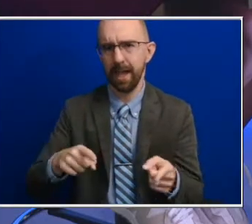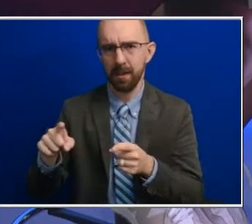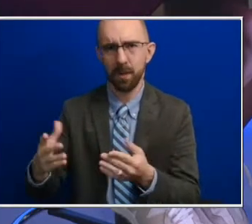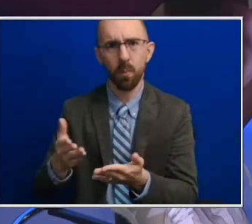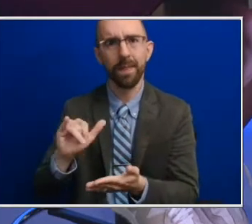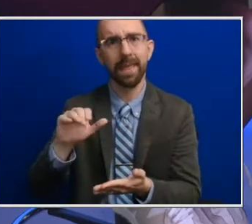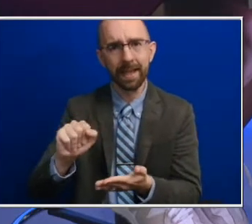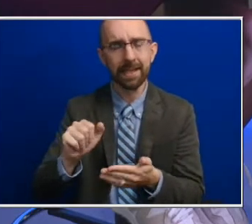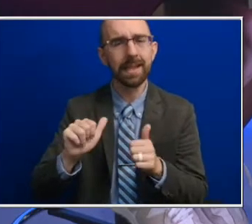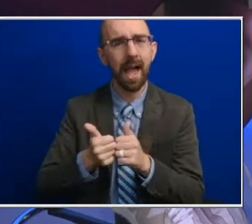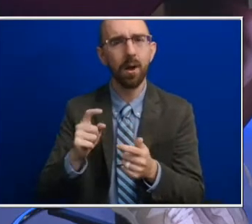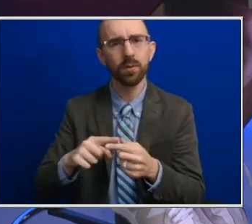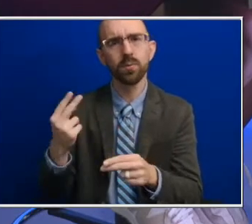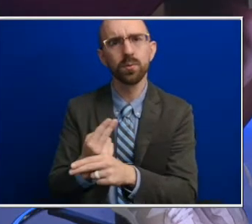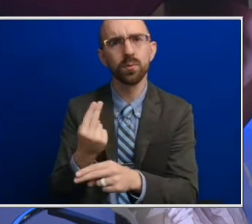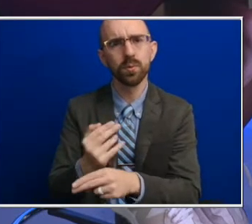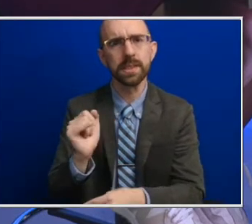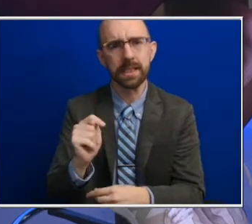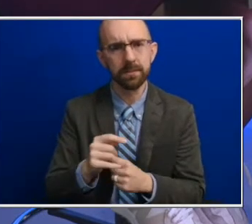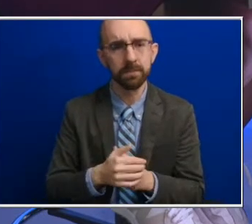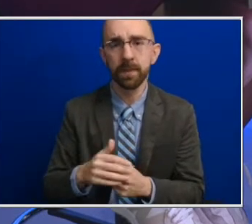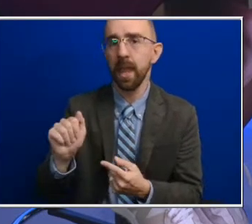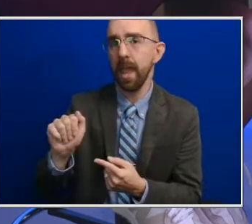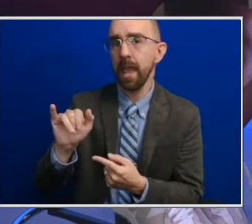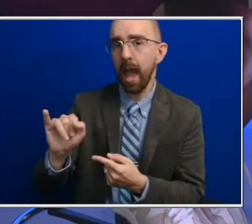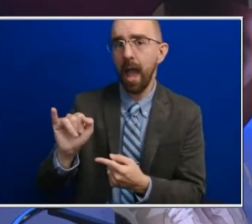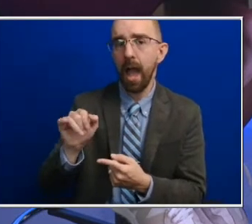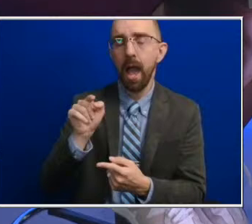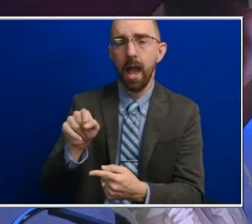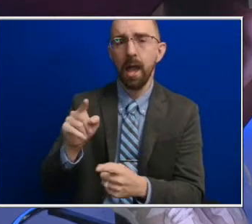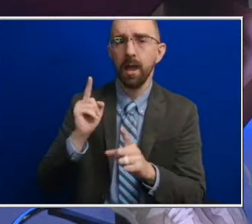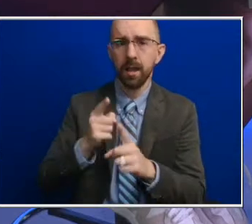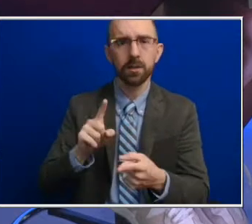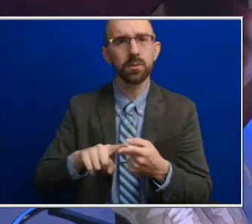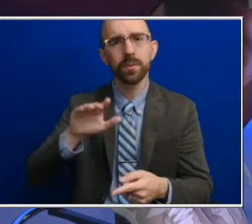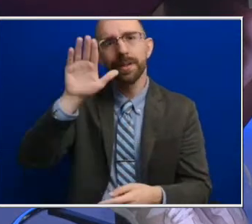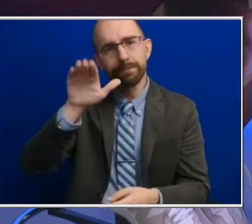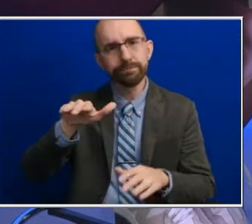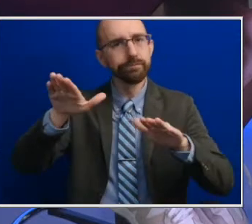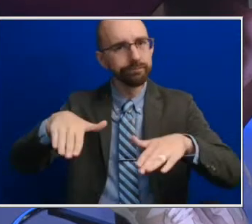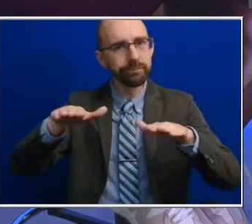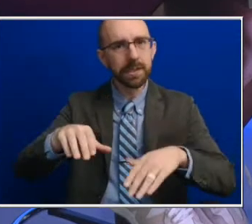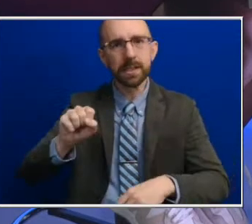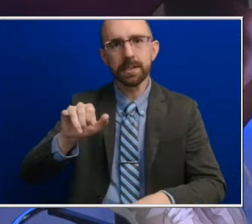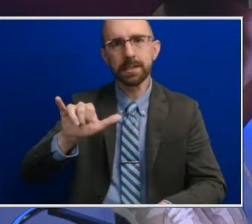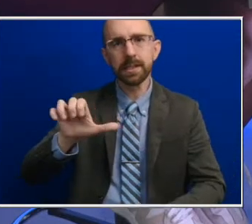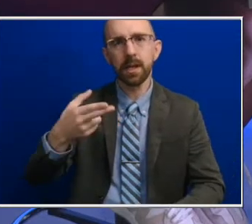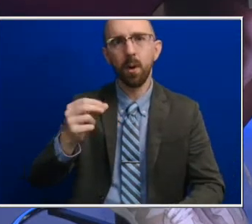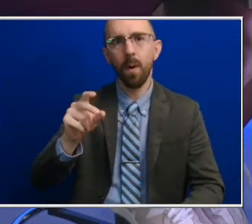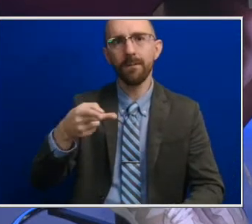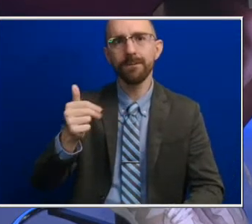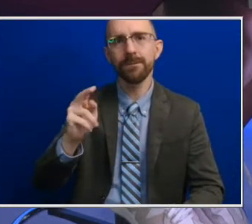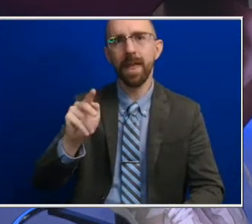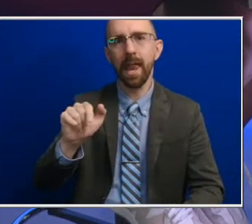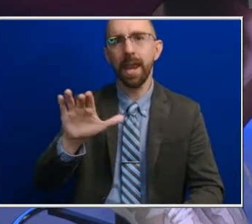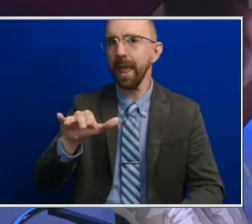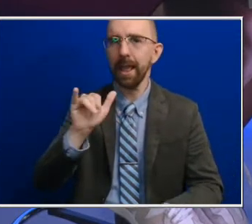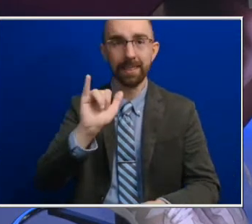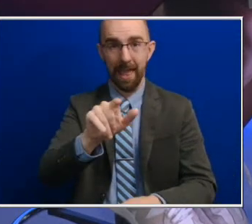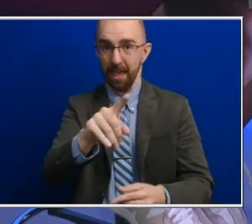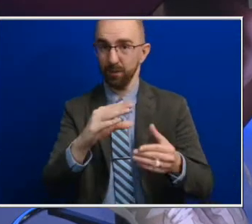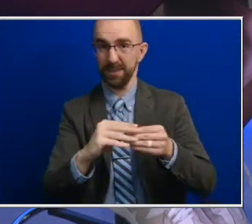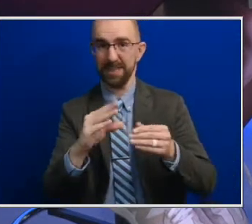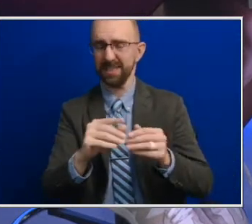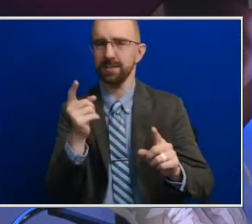to utilize it. The AI's interest is to be sycophantic and keep you engaged. It was hitting the nail on the head, which is